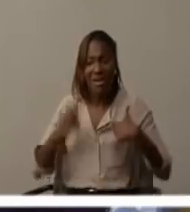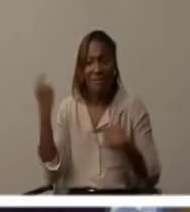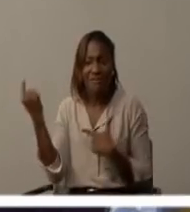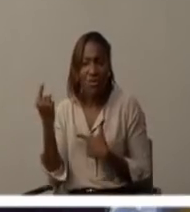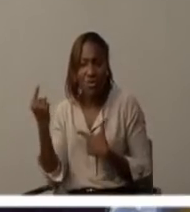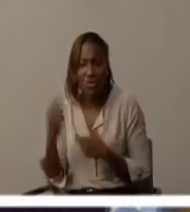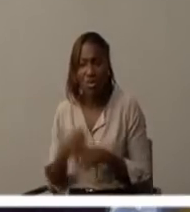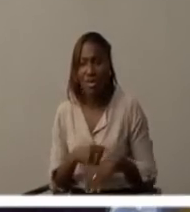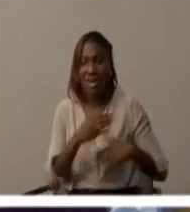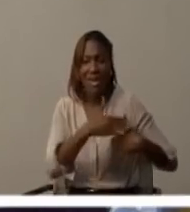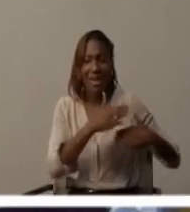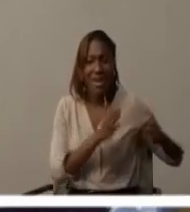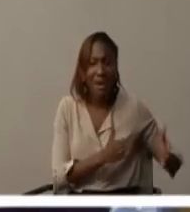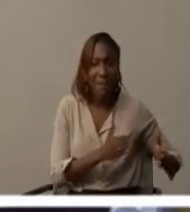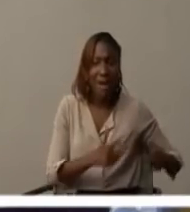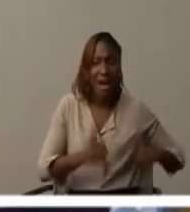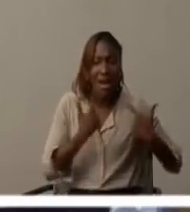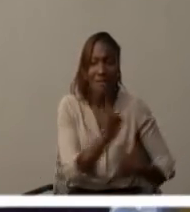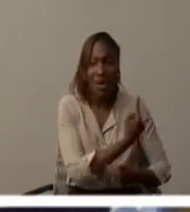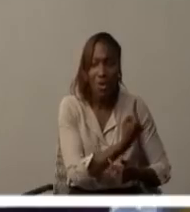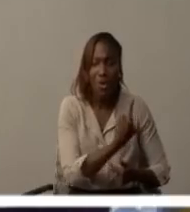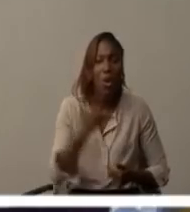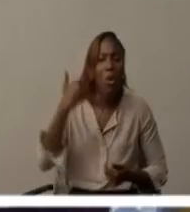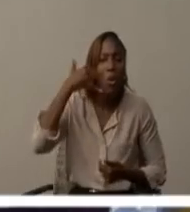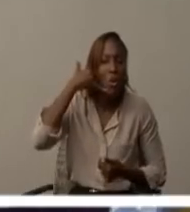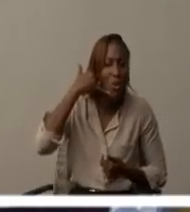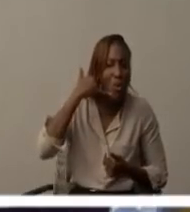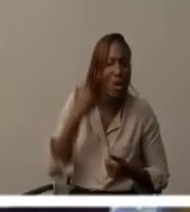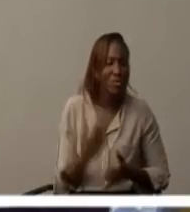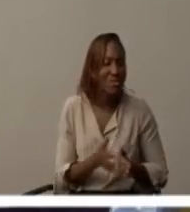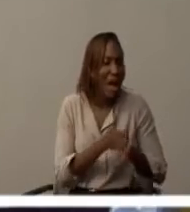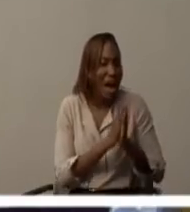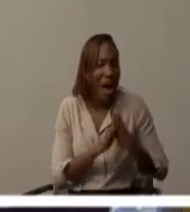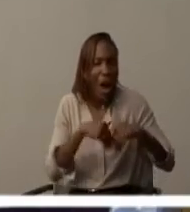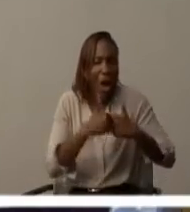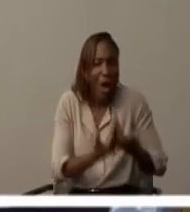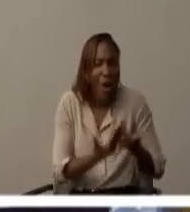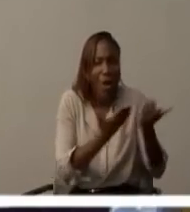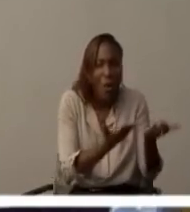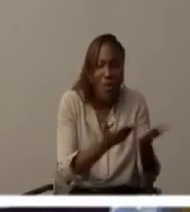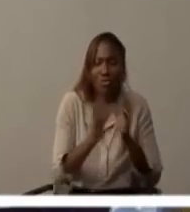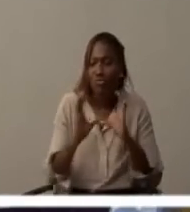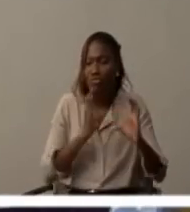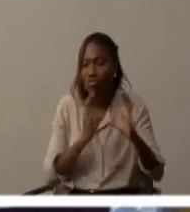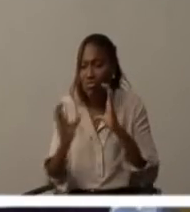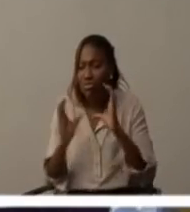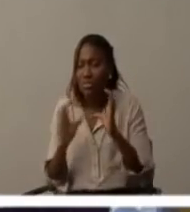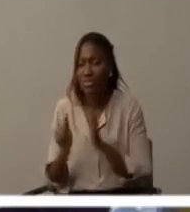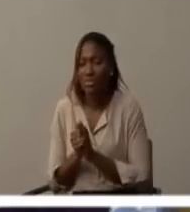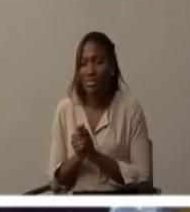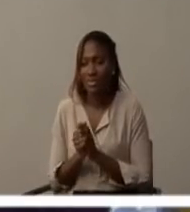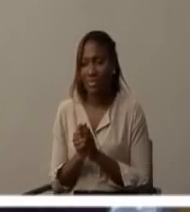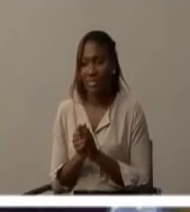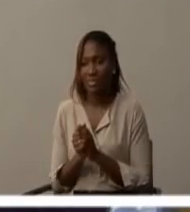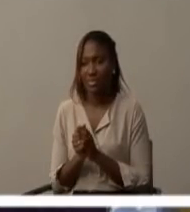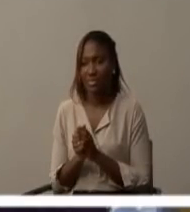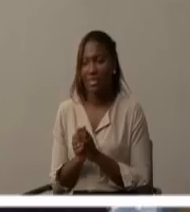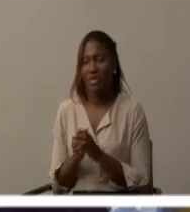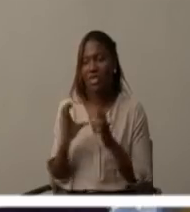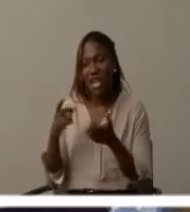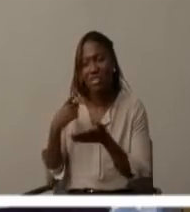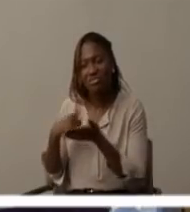the neighbor. Before the curfew ends midnight tonight, make sure you have the numbers of those around you so you can just check